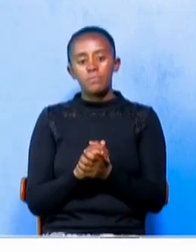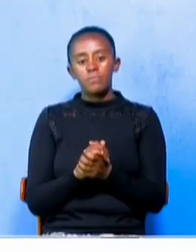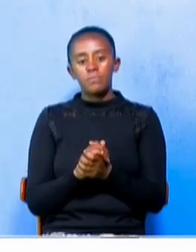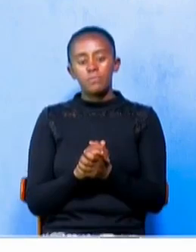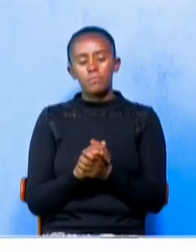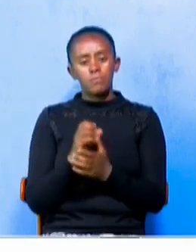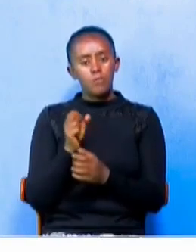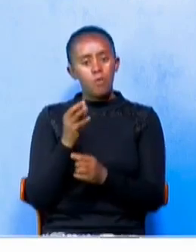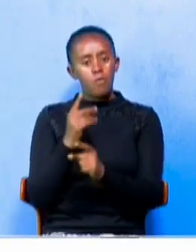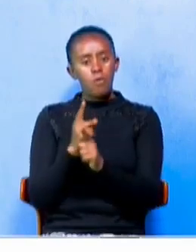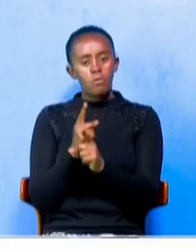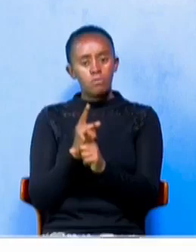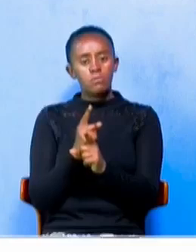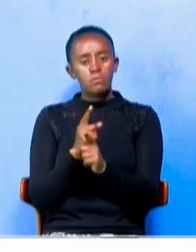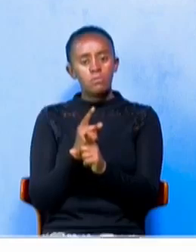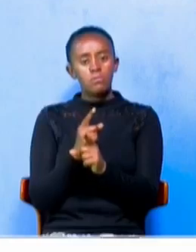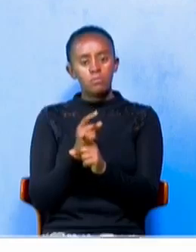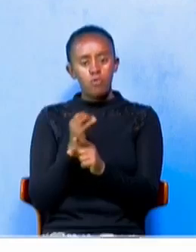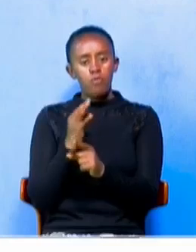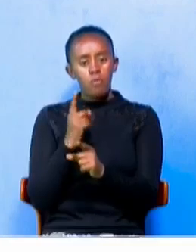Of course,